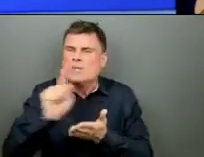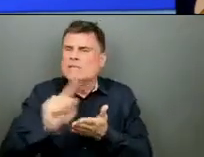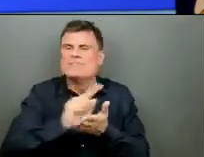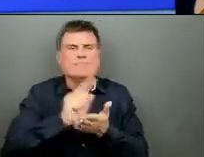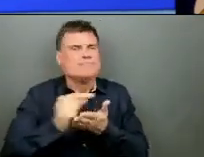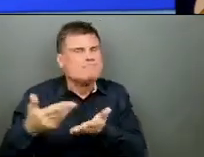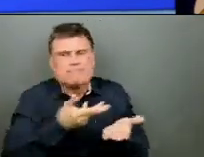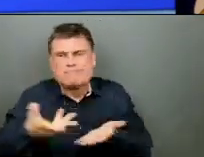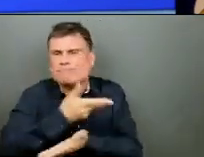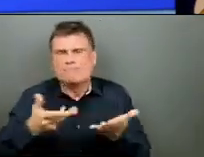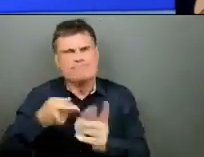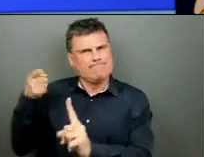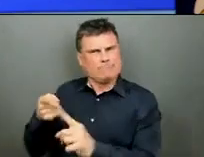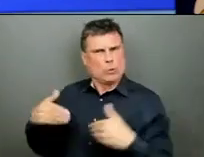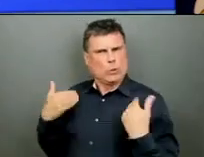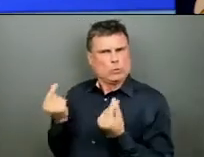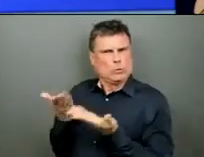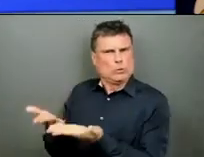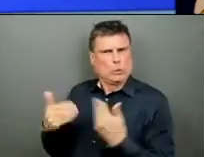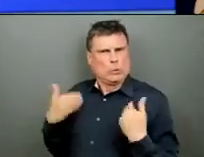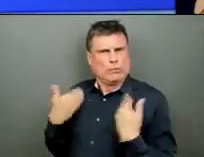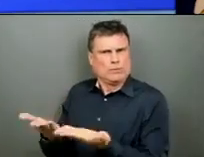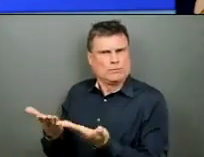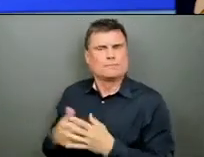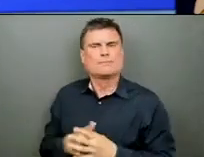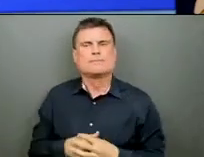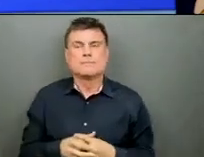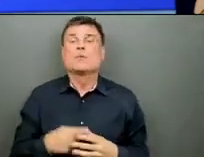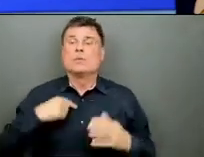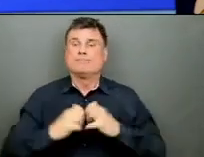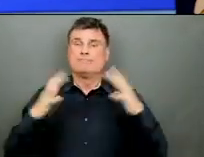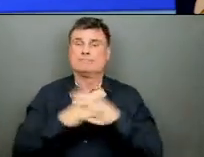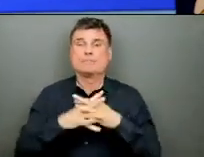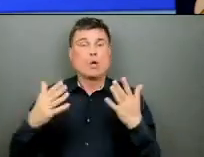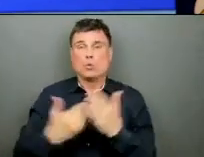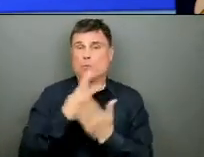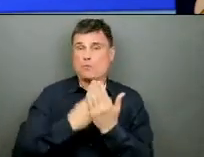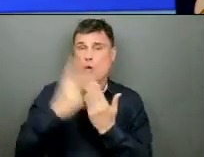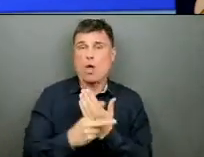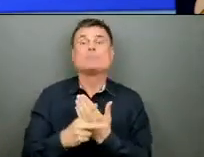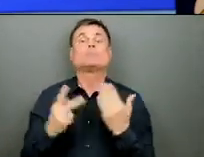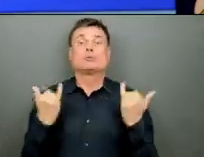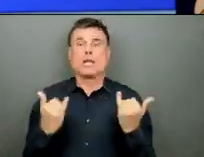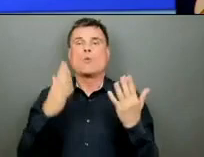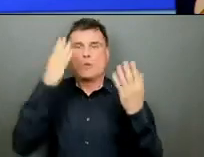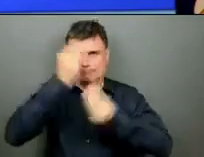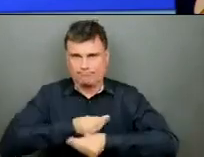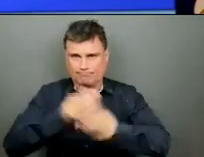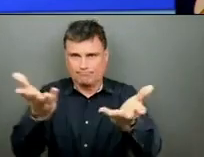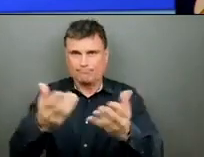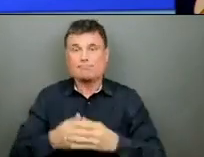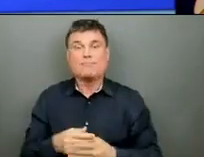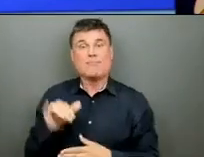part of that process has led to the programs that Ravi and I are going to be announcing today. Before we get to that, I want to thank Brittny